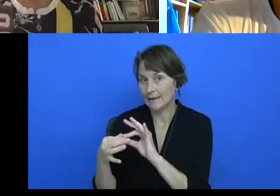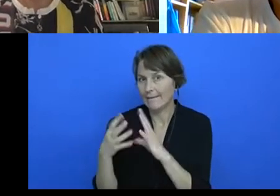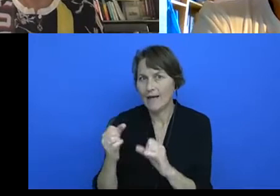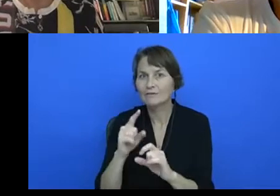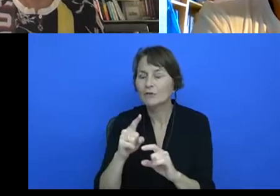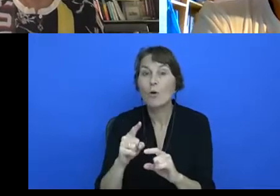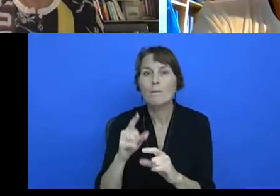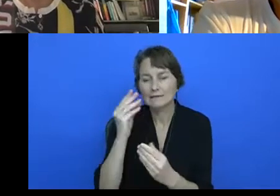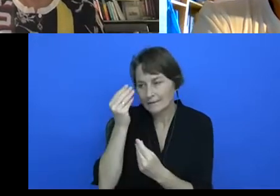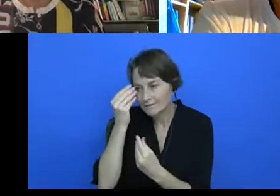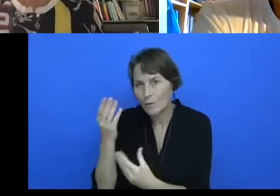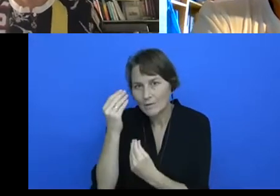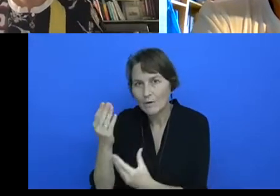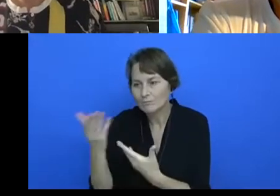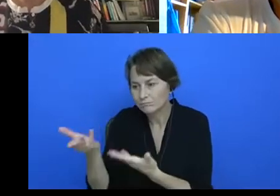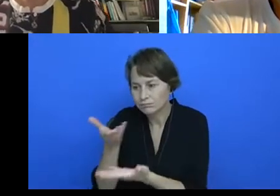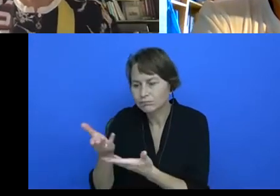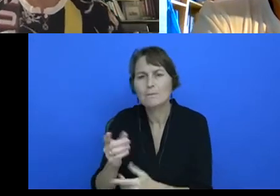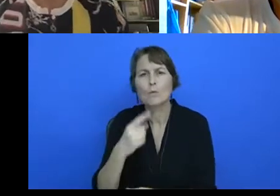you have somebody that you can directly talk to.